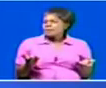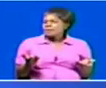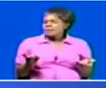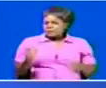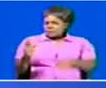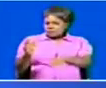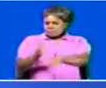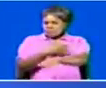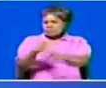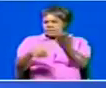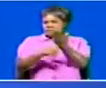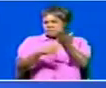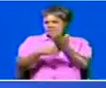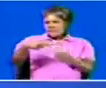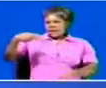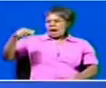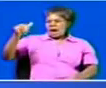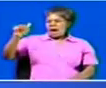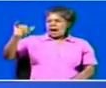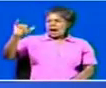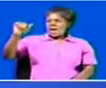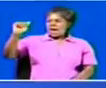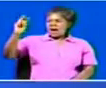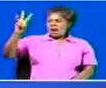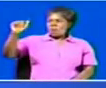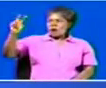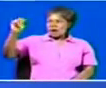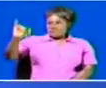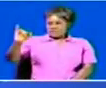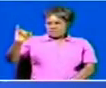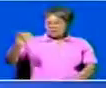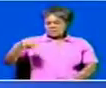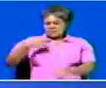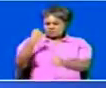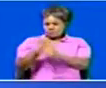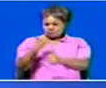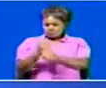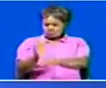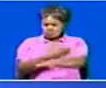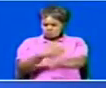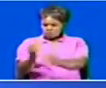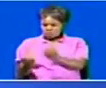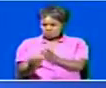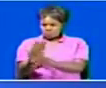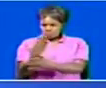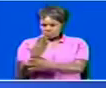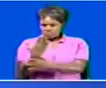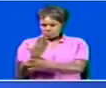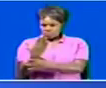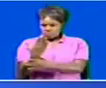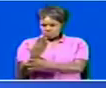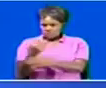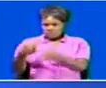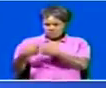Yeah, Hayawani. There are people who are saying Hawaiuni. Well, basically, yeah. That's what we've been doing. You've said it. Mm-hmm. You know, this one has been one of the